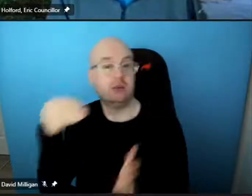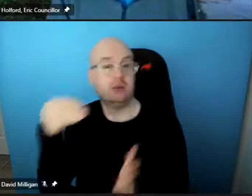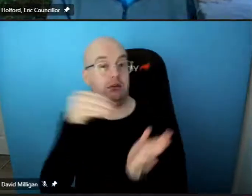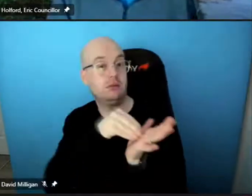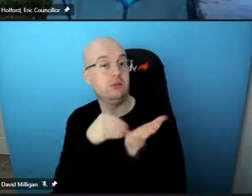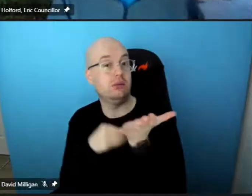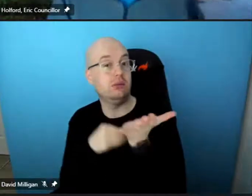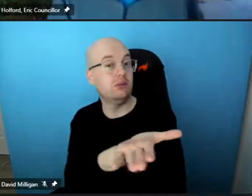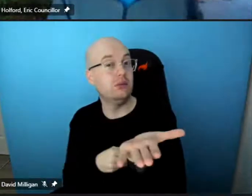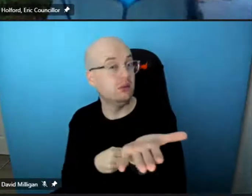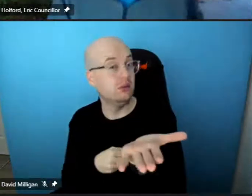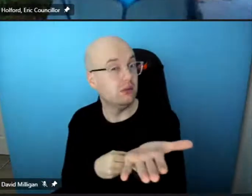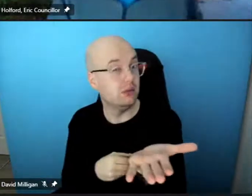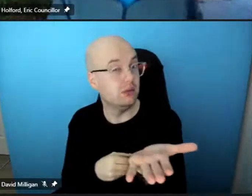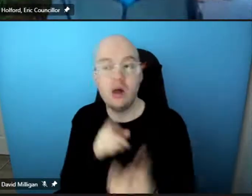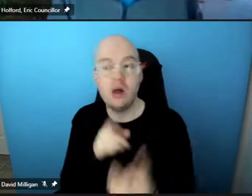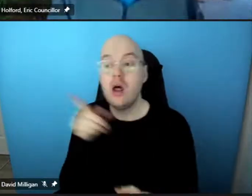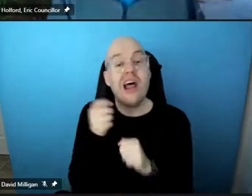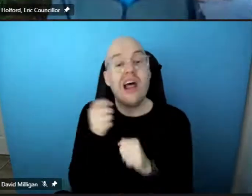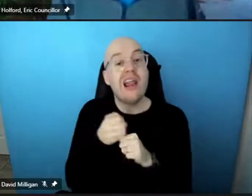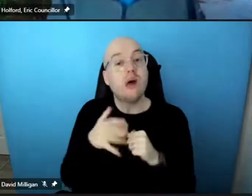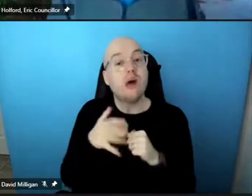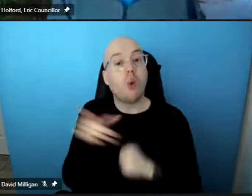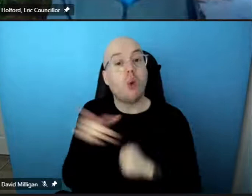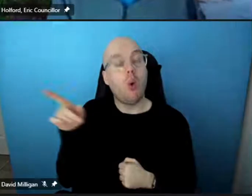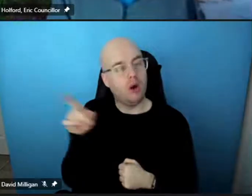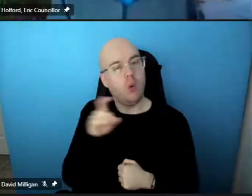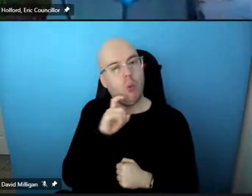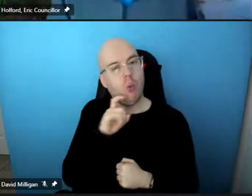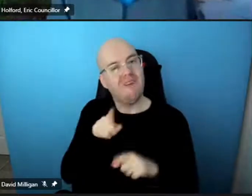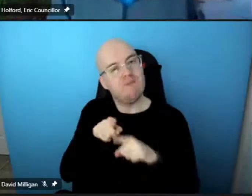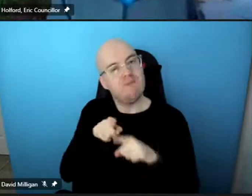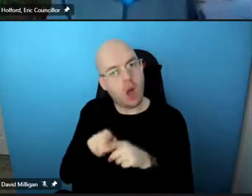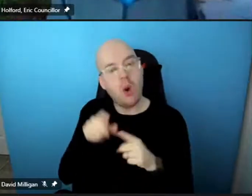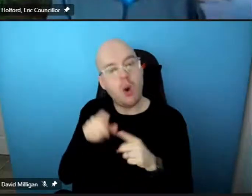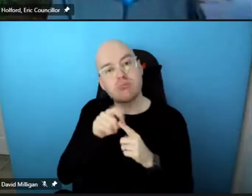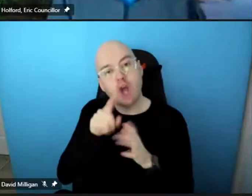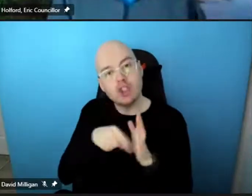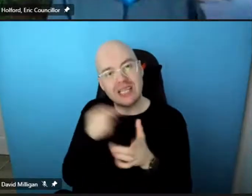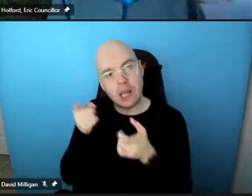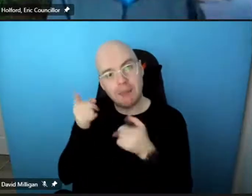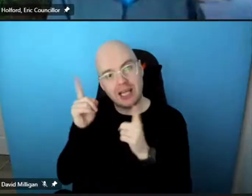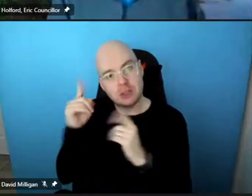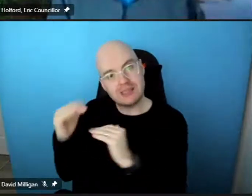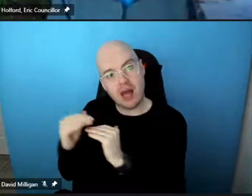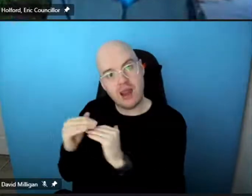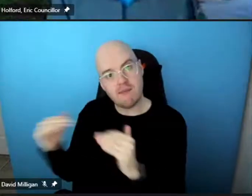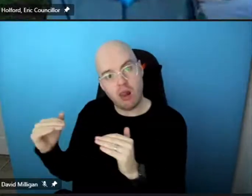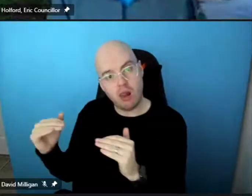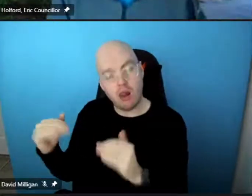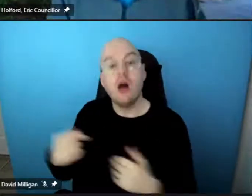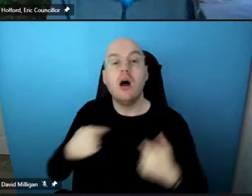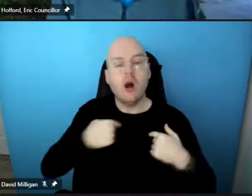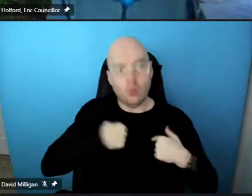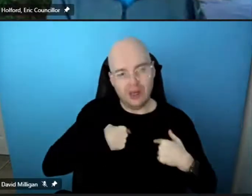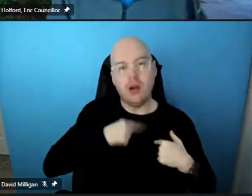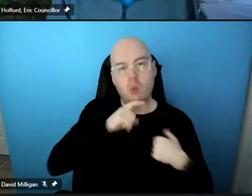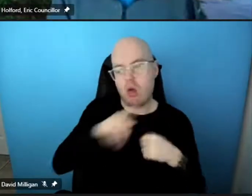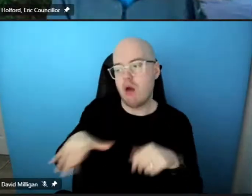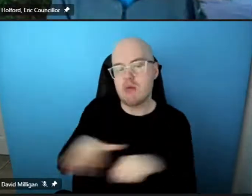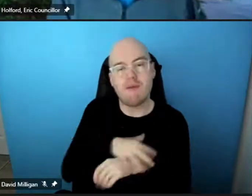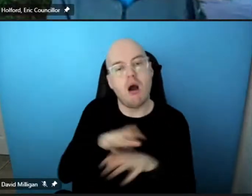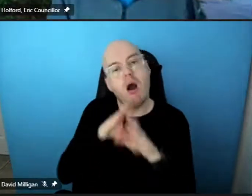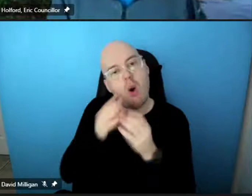up the actions at the project management office level, and then as a local authority we'll pick up any detailed actions that sit within our own